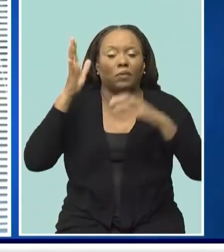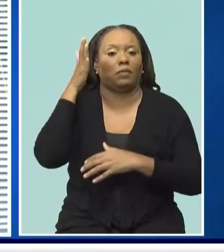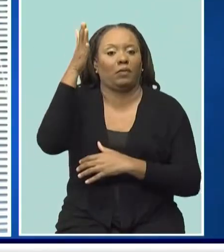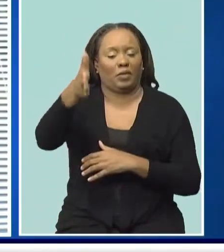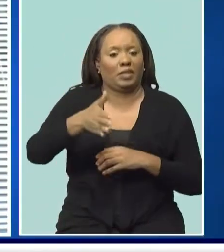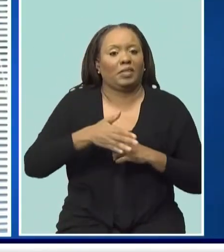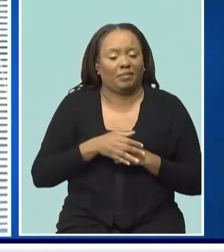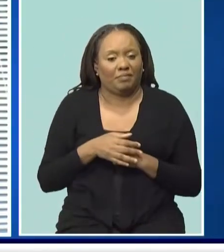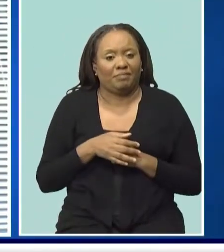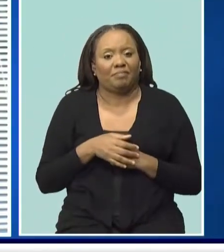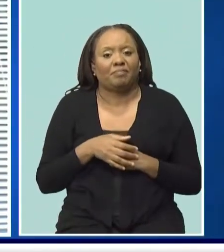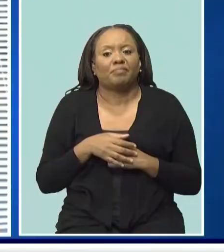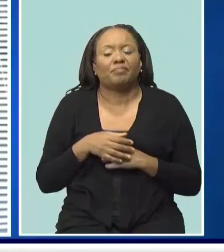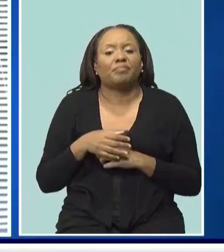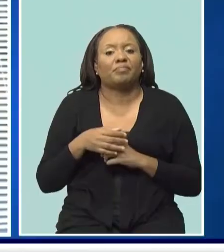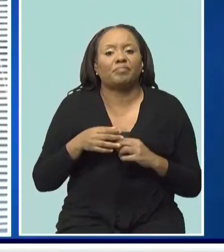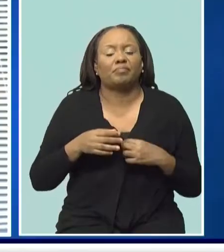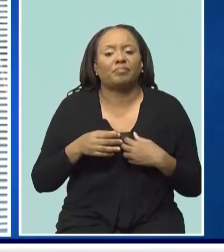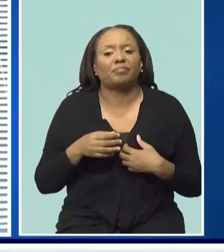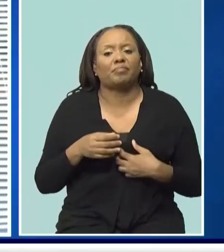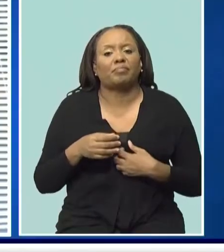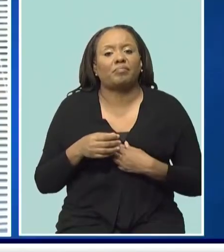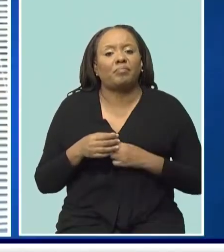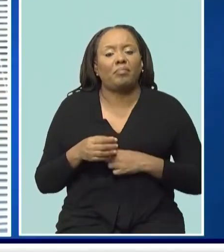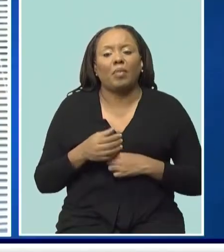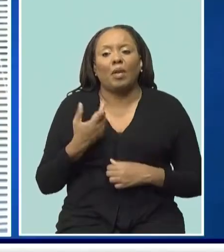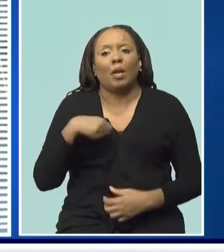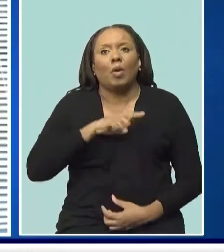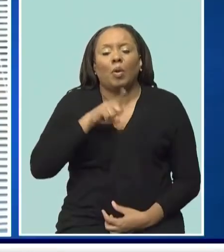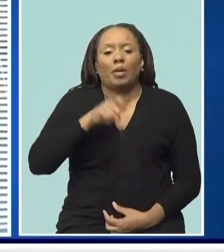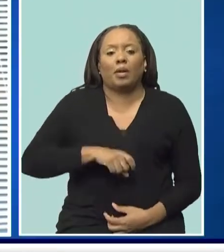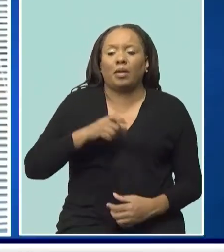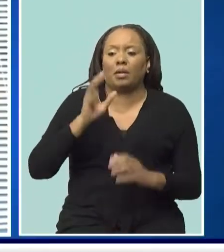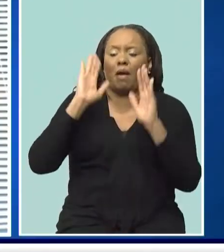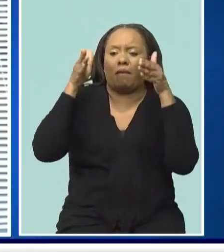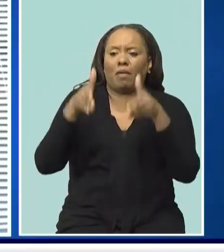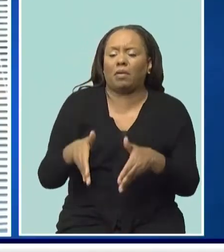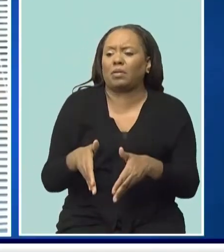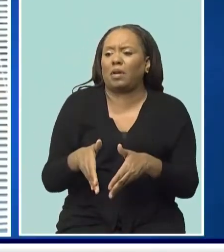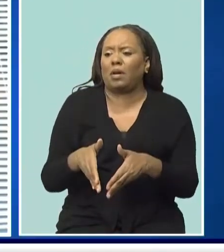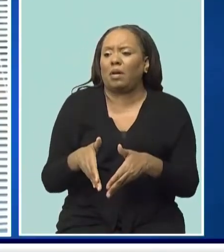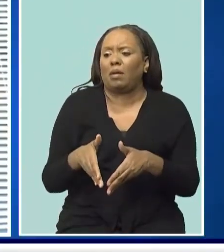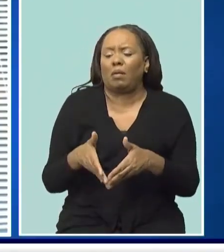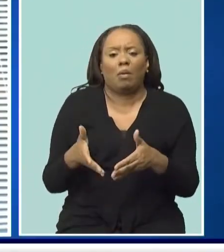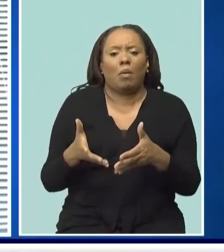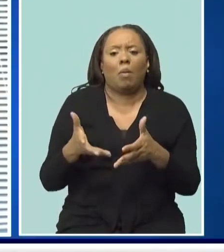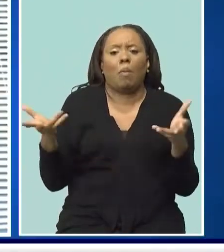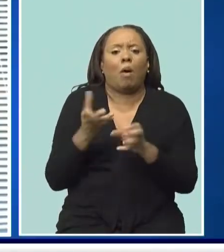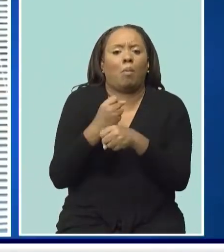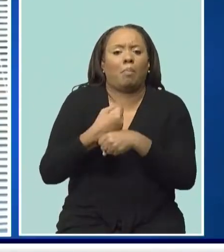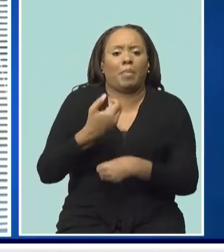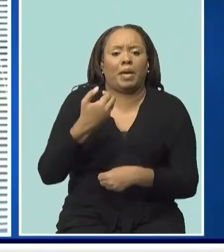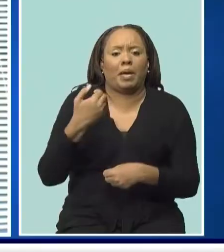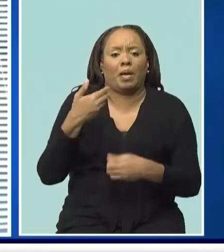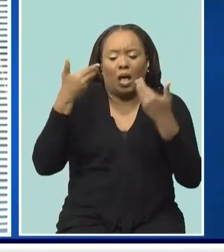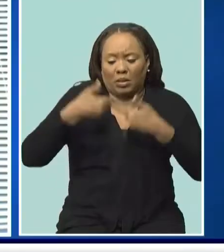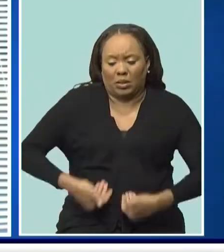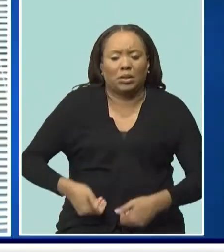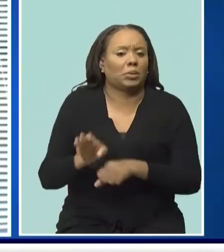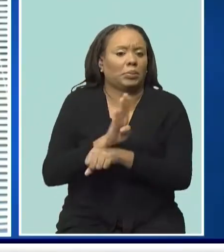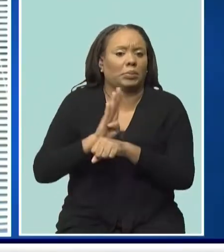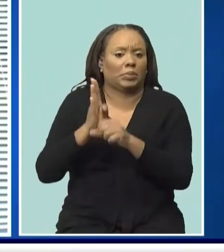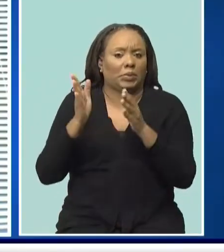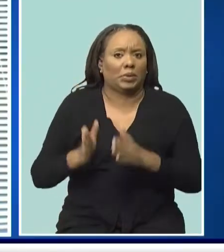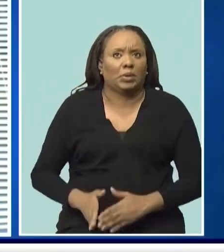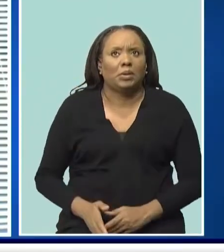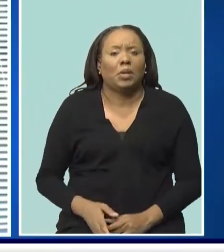us focusing on those things that made us who we are as Barbadians, those persons who, through